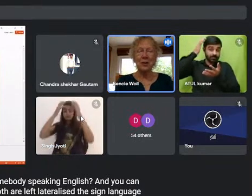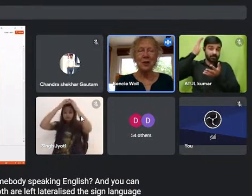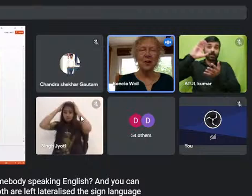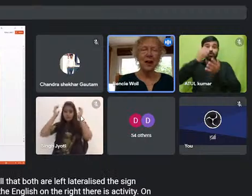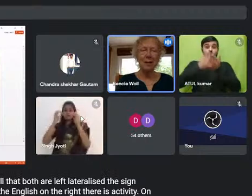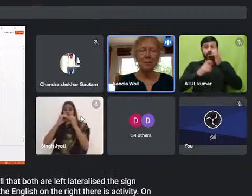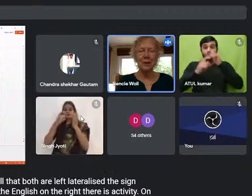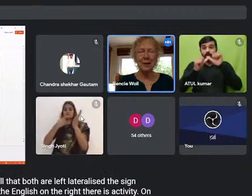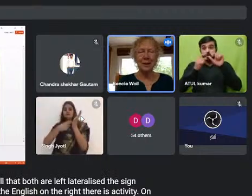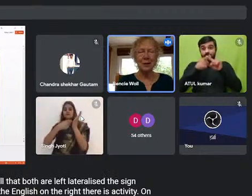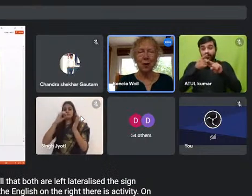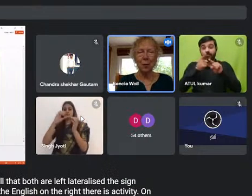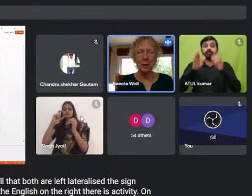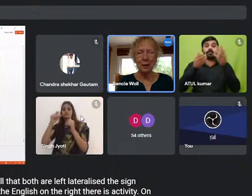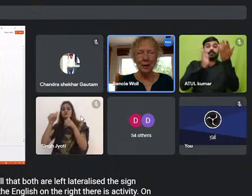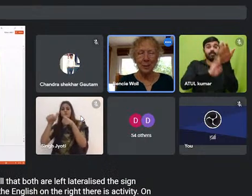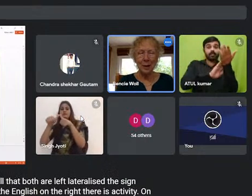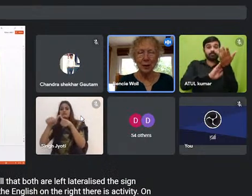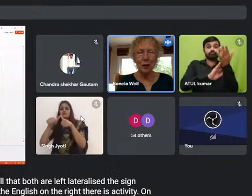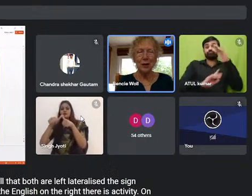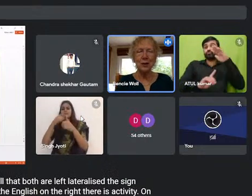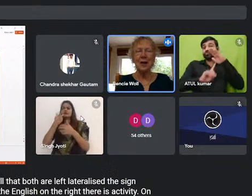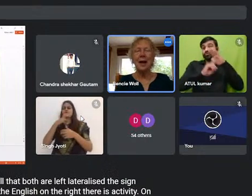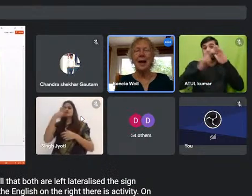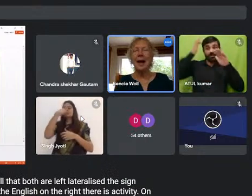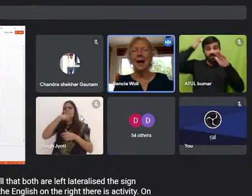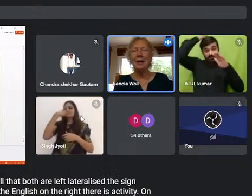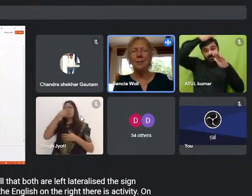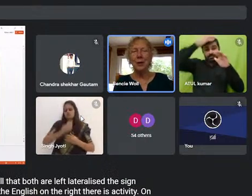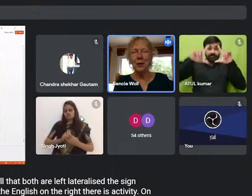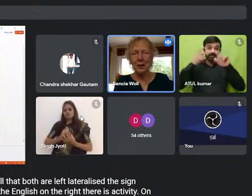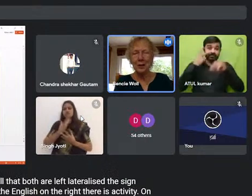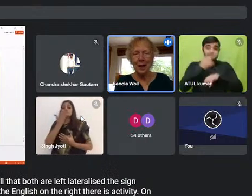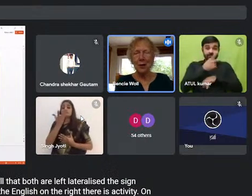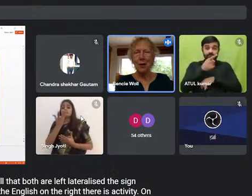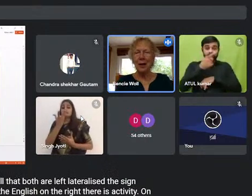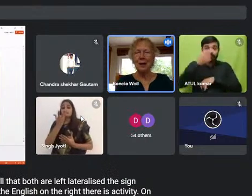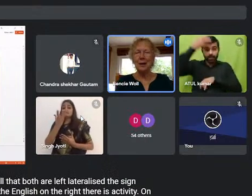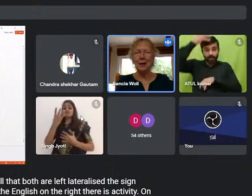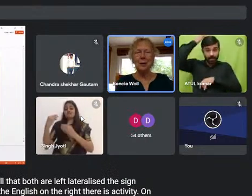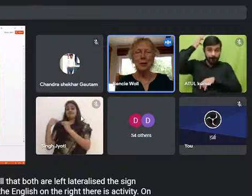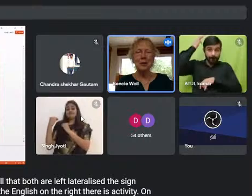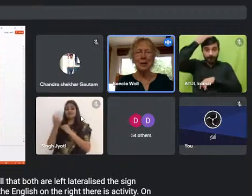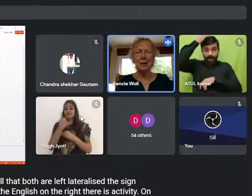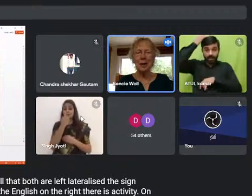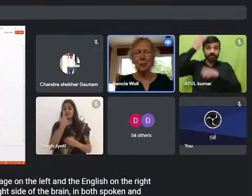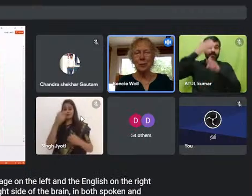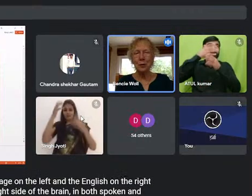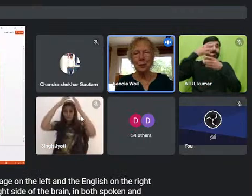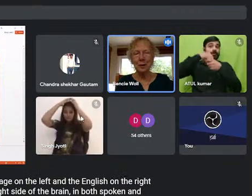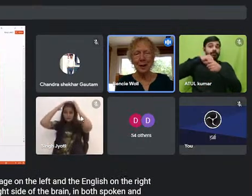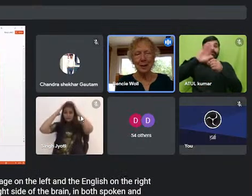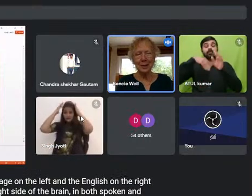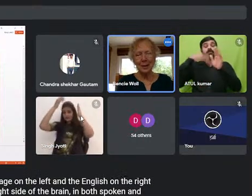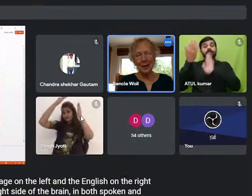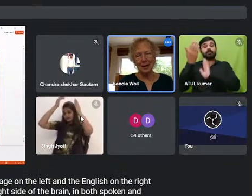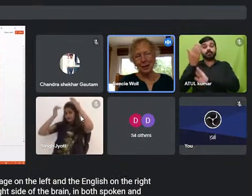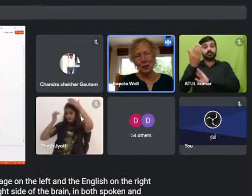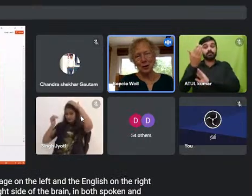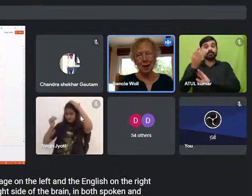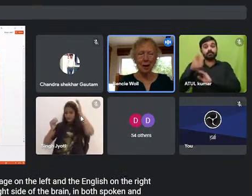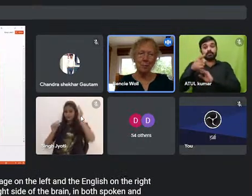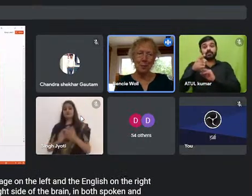so further to the left in the top pictures, and Wernicke's area, which is in the temporal